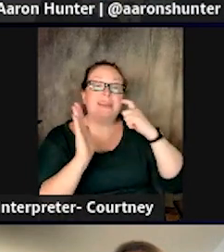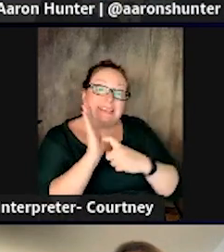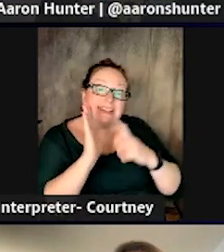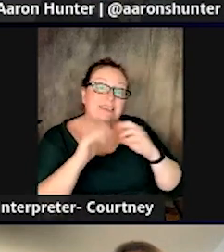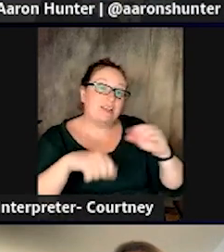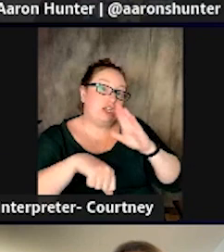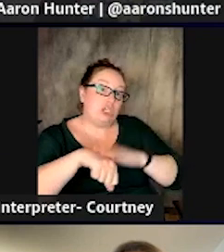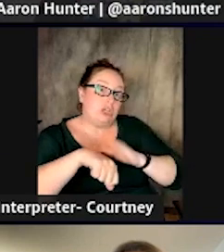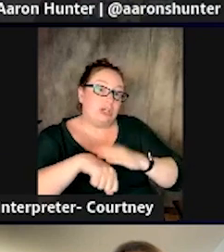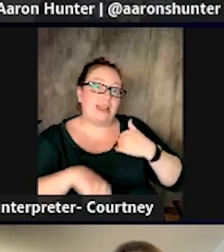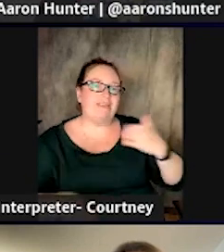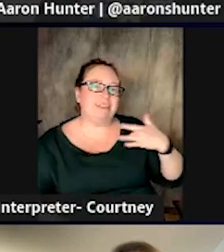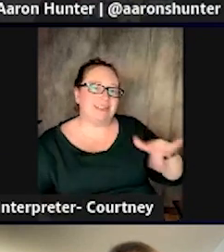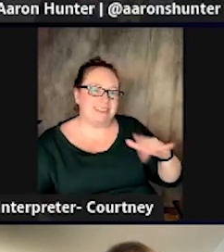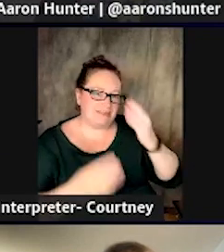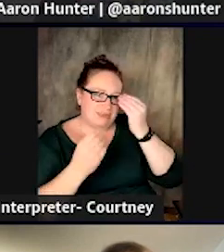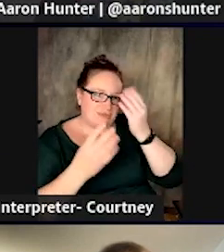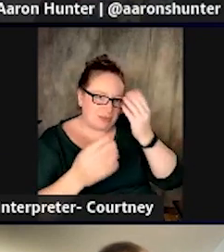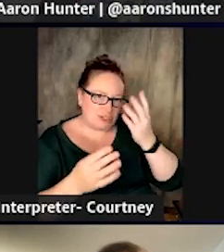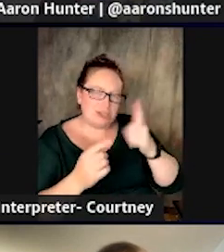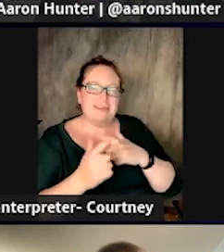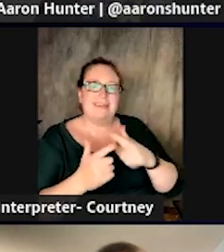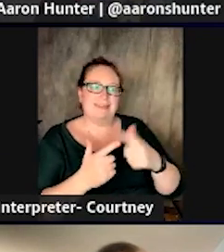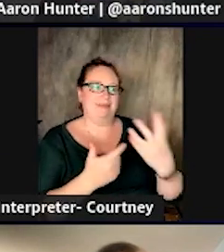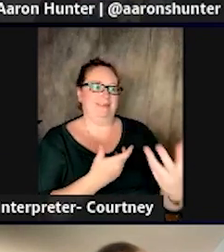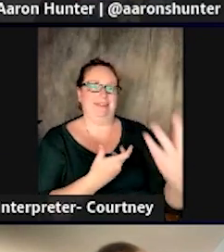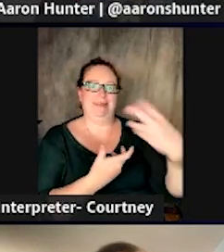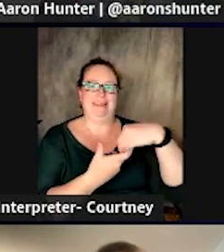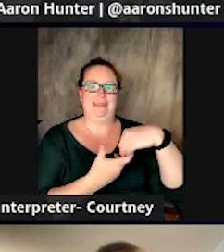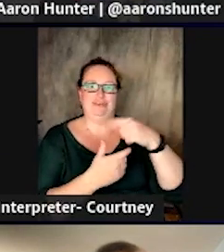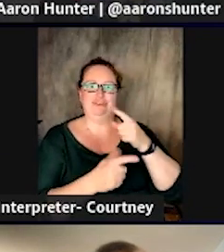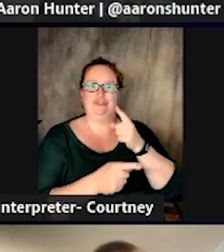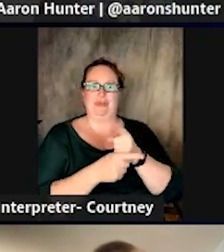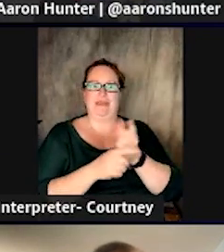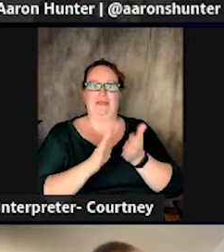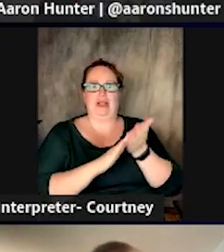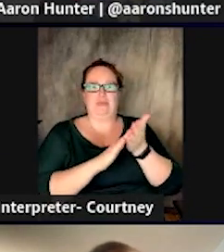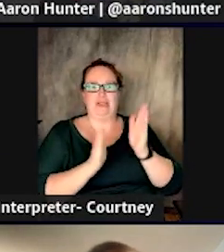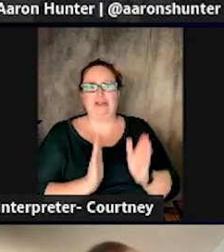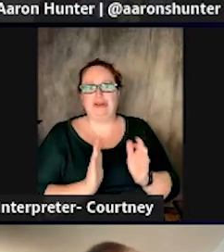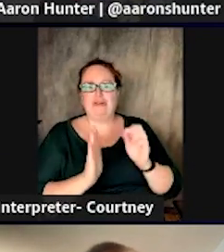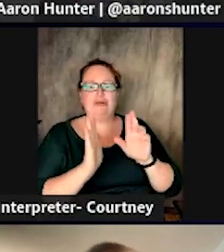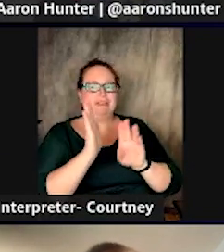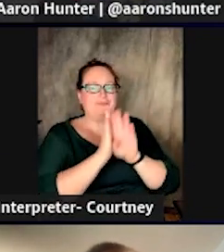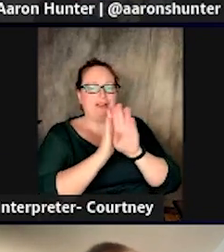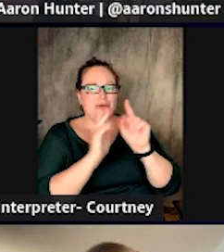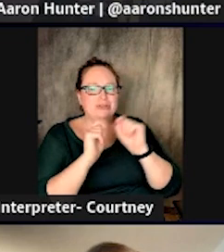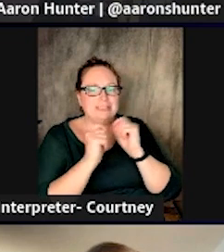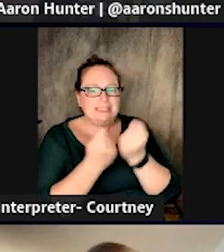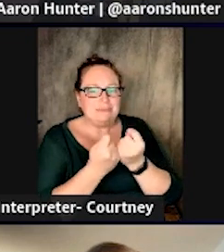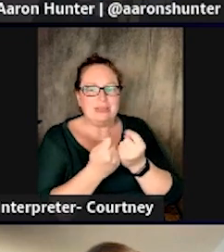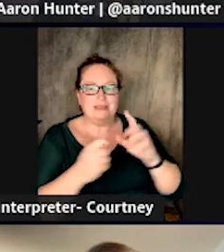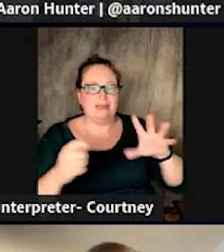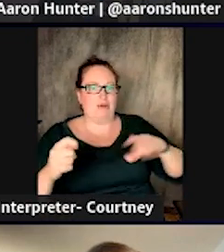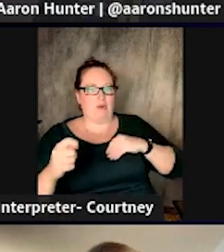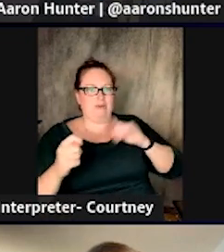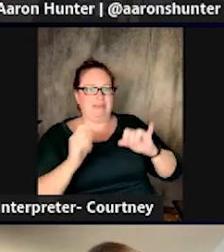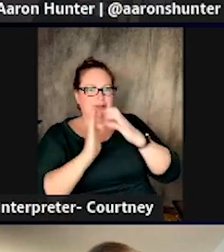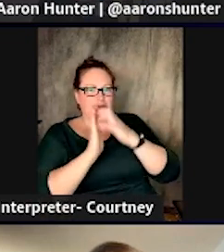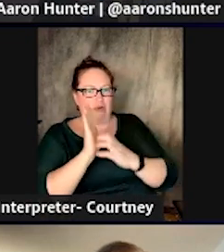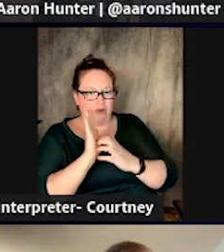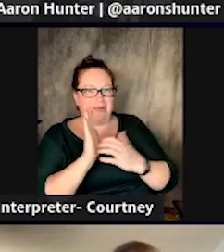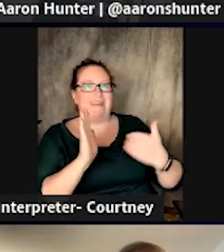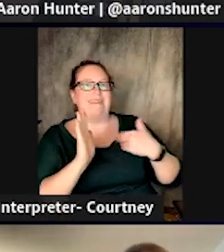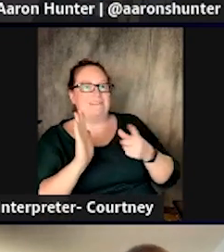sensitive information, and then engage the right operator or developer team that owns that part of the code, and then have them stop emitting the